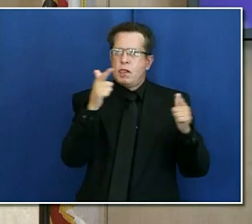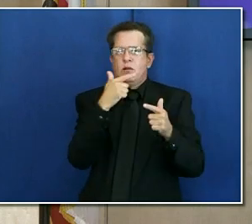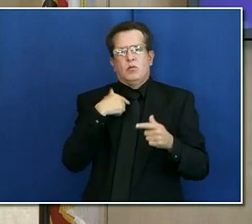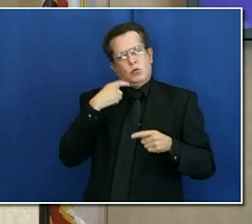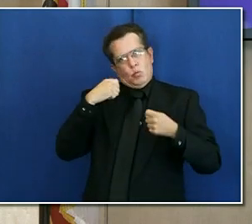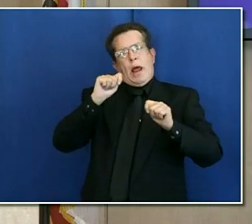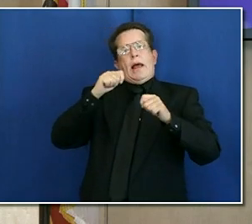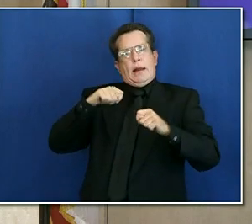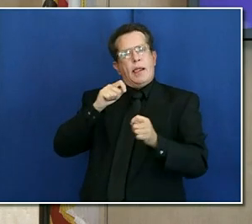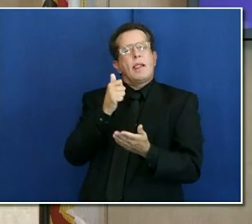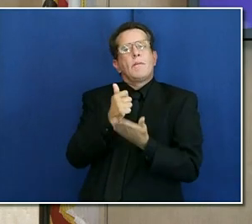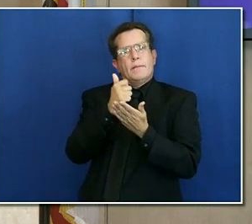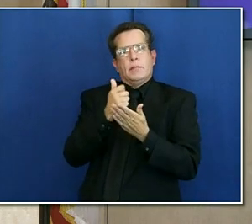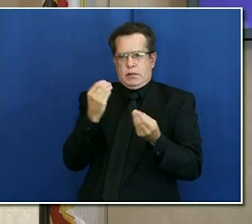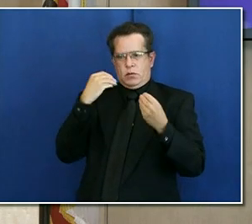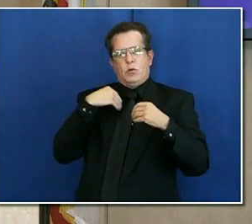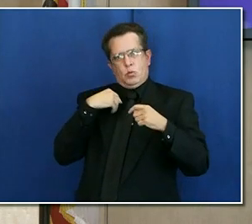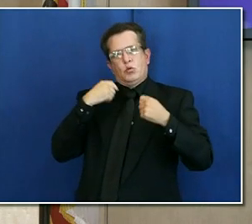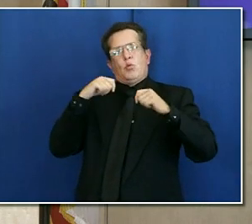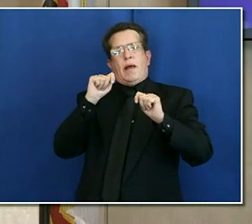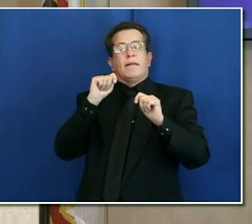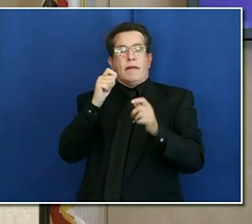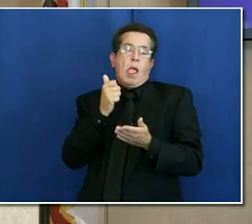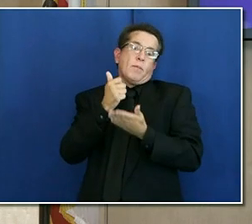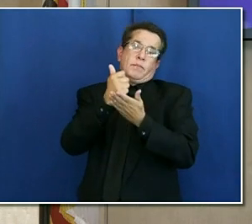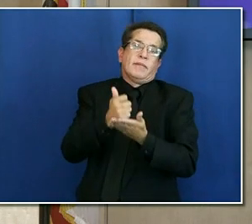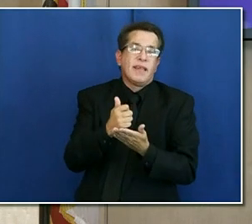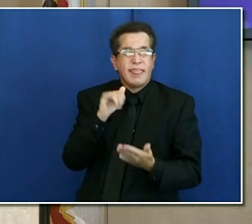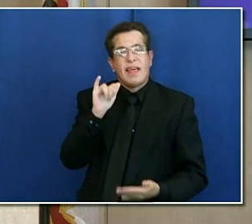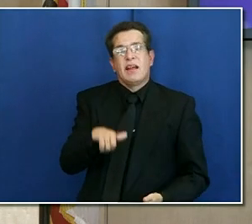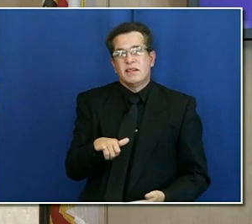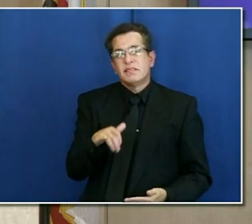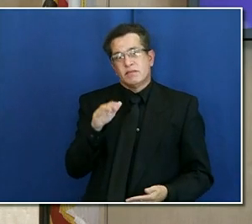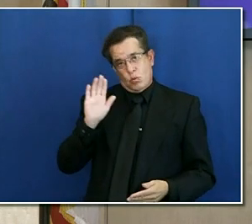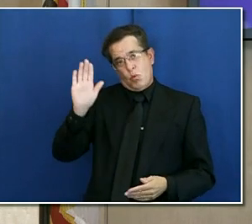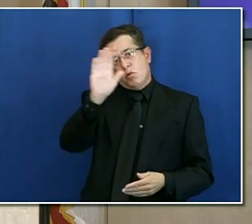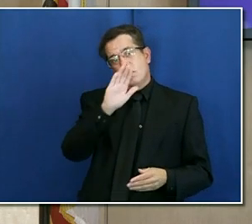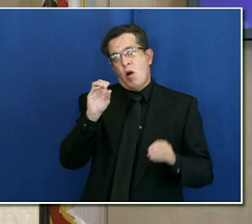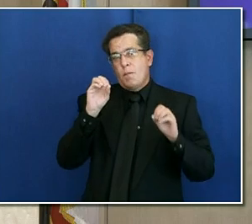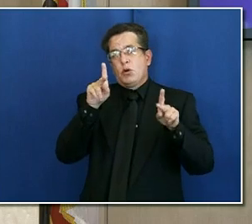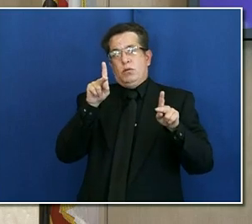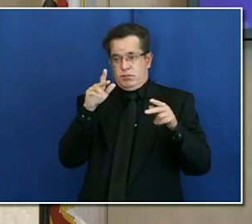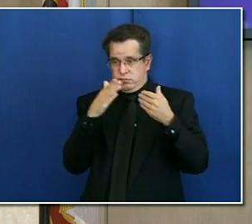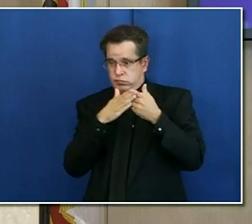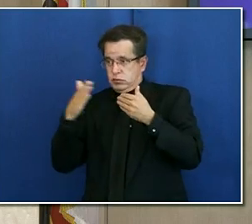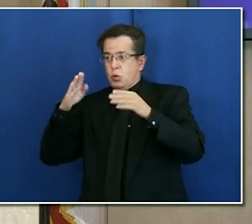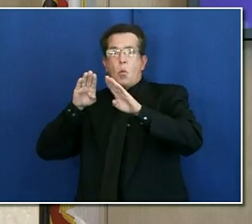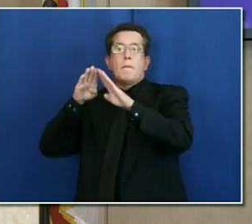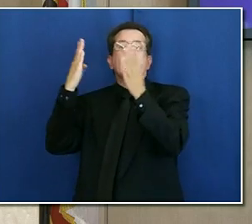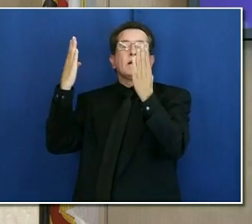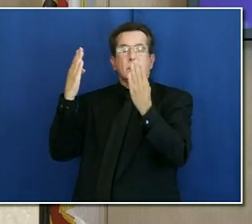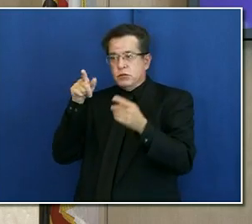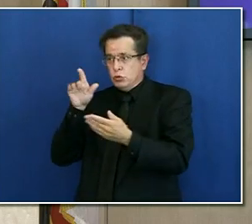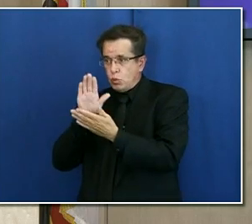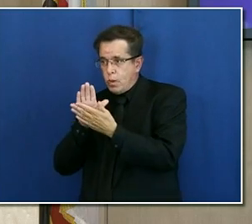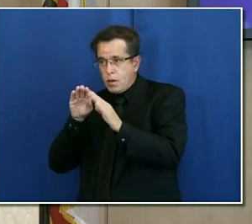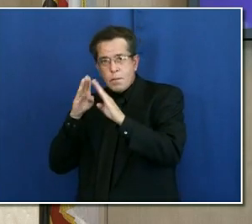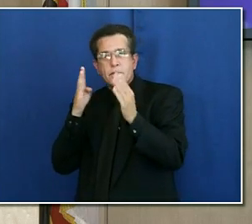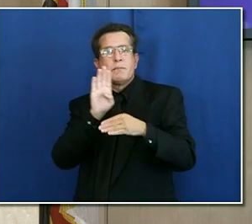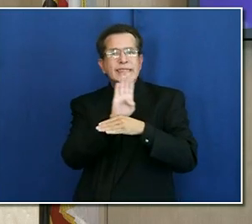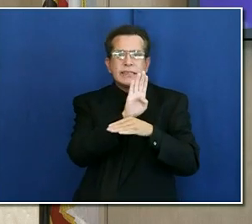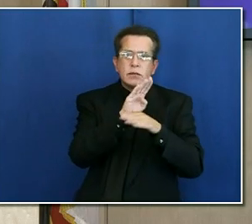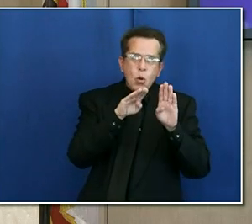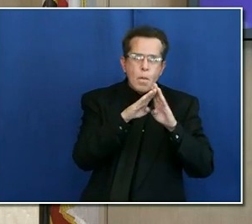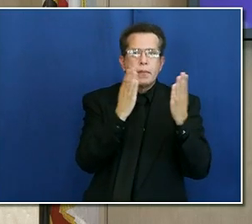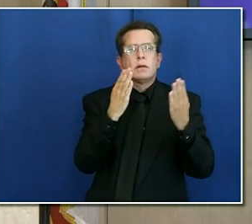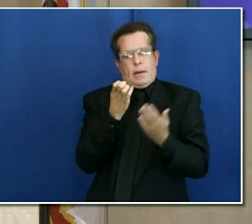possibly do, to give us tools to just do that. To give people the opportunity to get back in a learning environment, to give businesses the opportunity